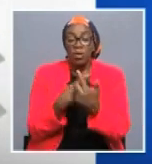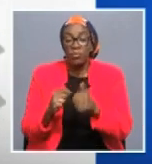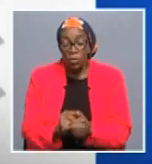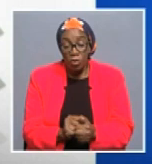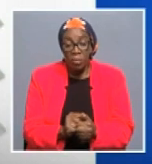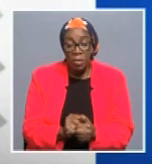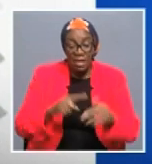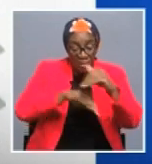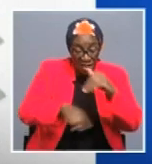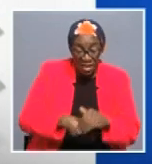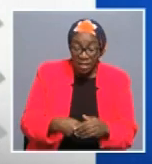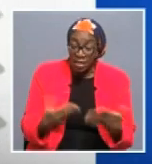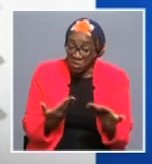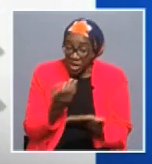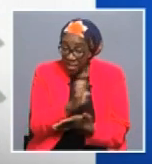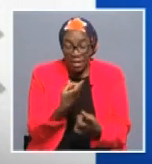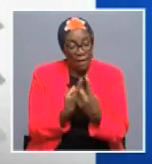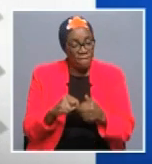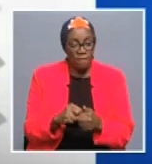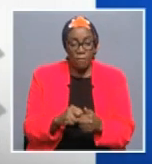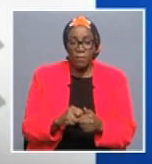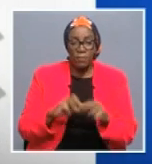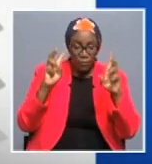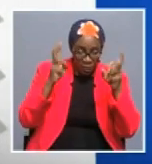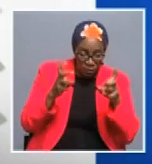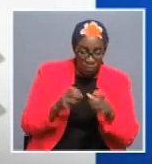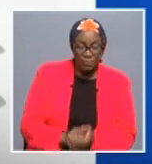In other words, that as soon as